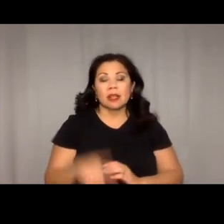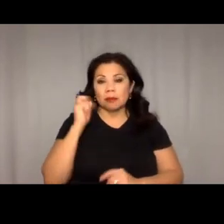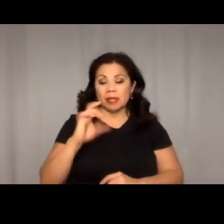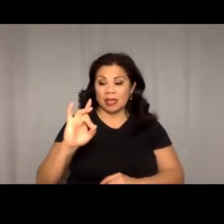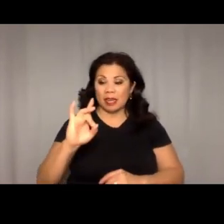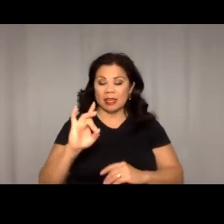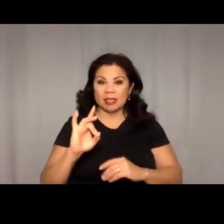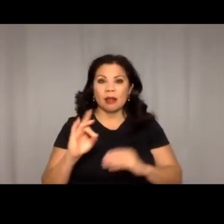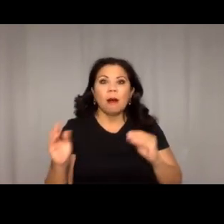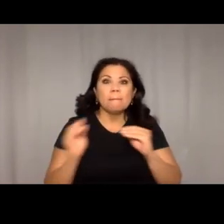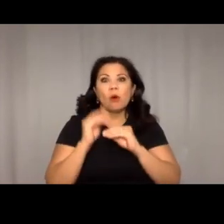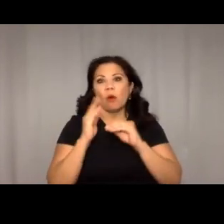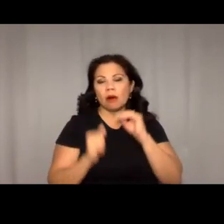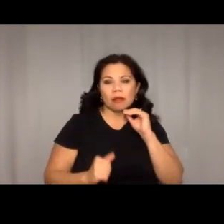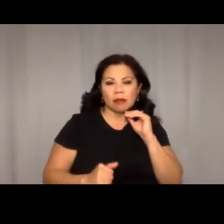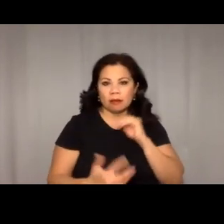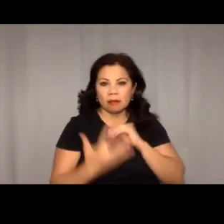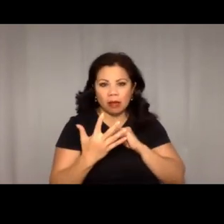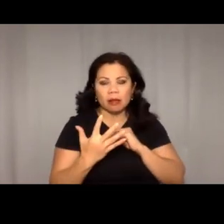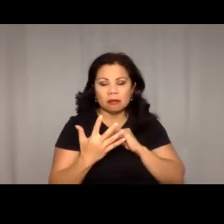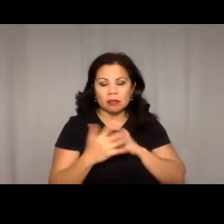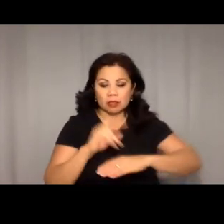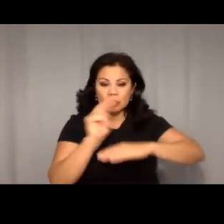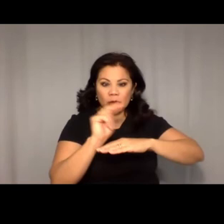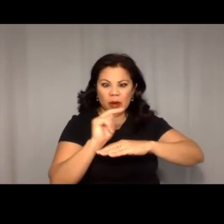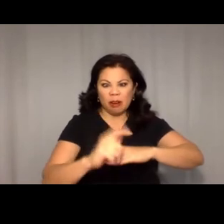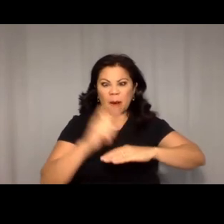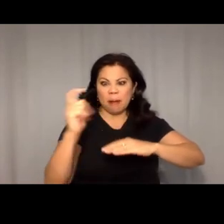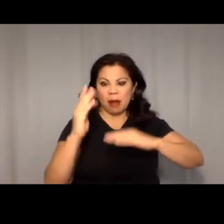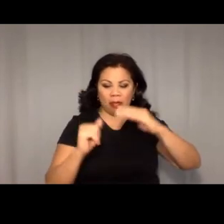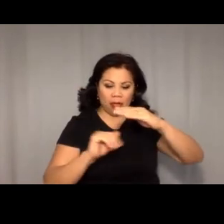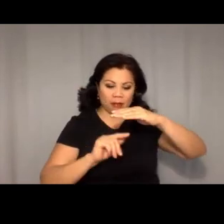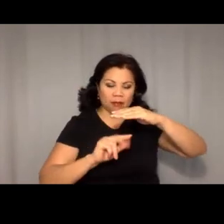than 5. The numerator is bigger than the denominator. So what you're going to do is